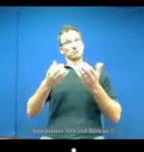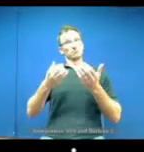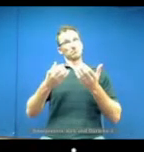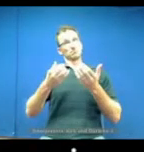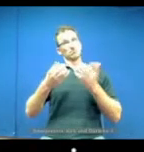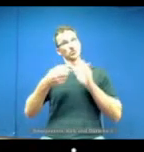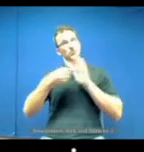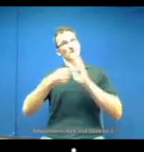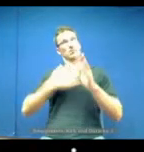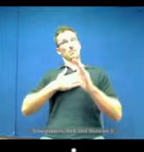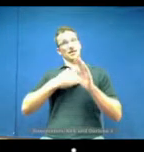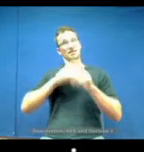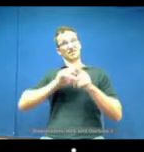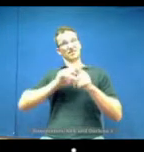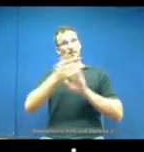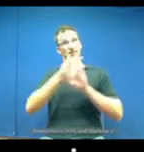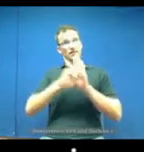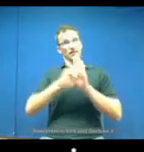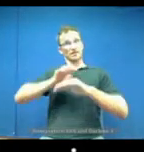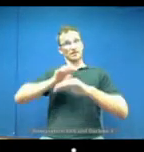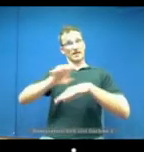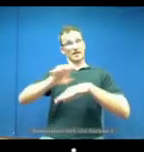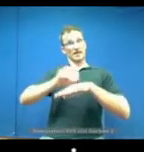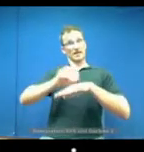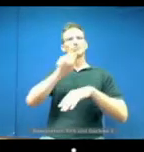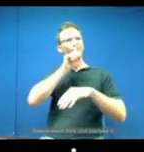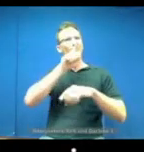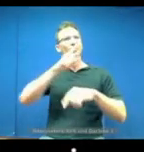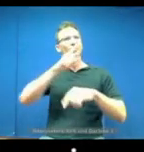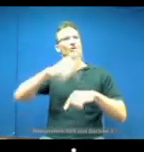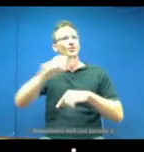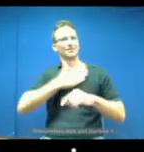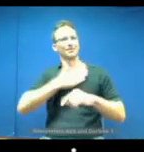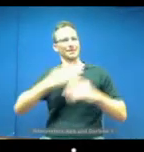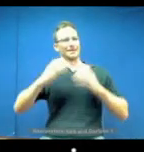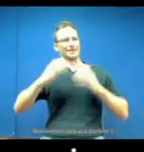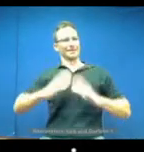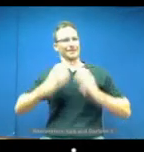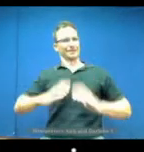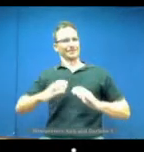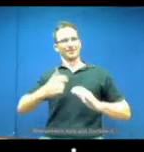relationship created by virtue of this discussion. That part's to protect me.